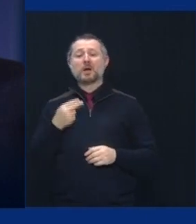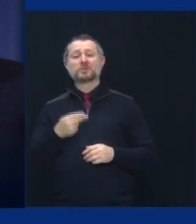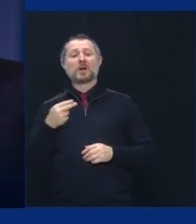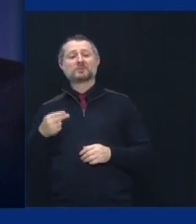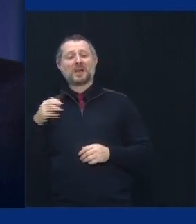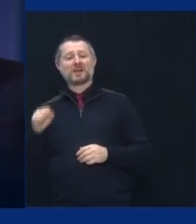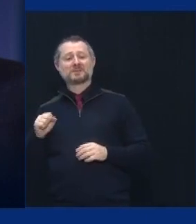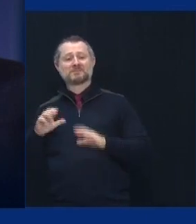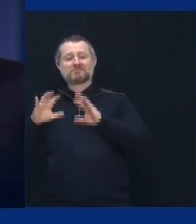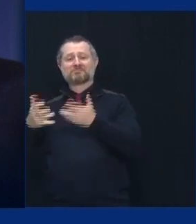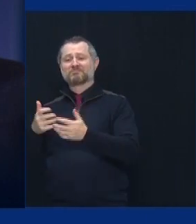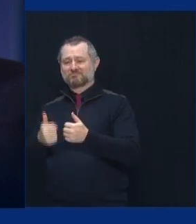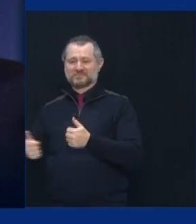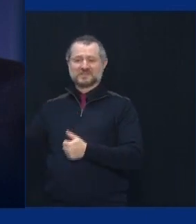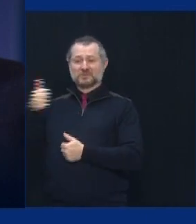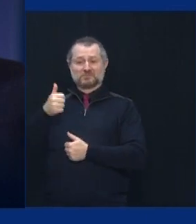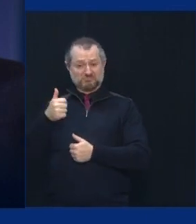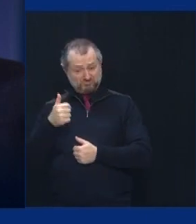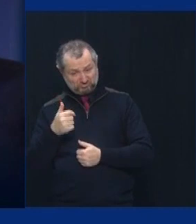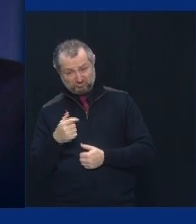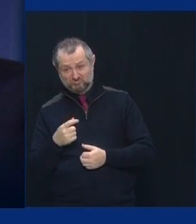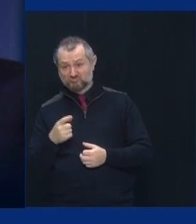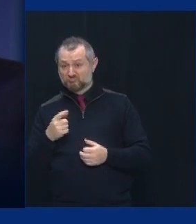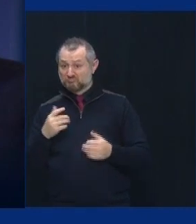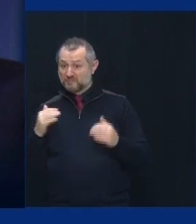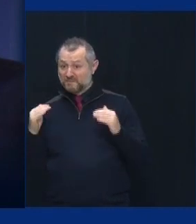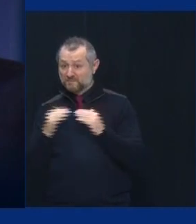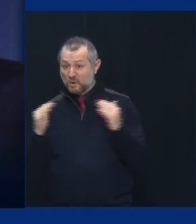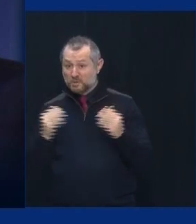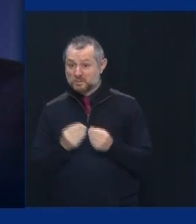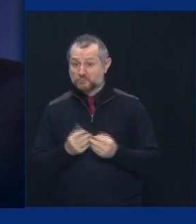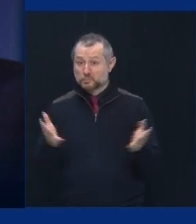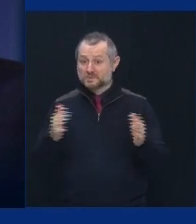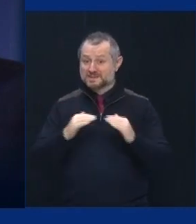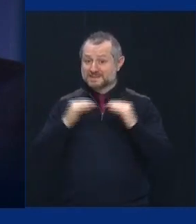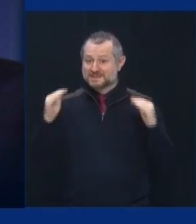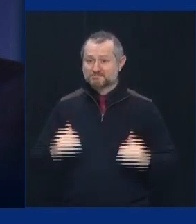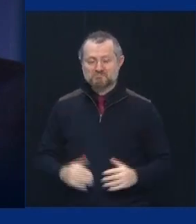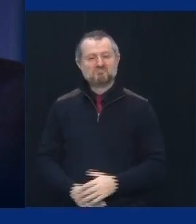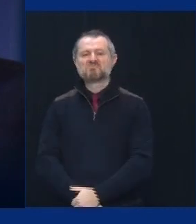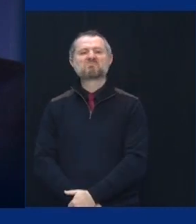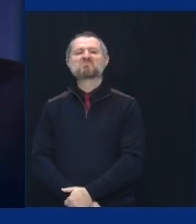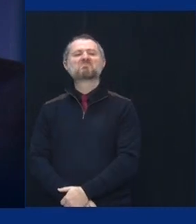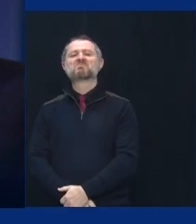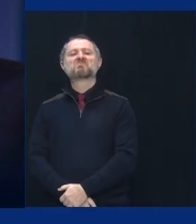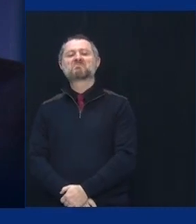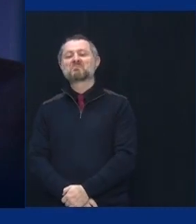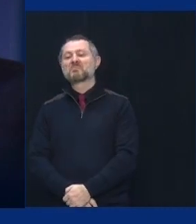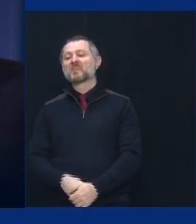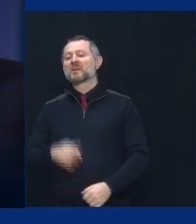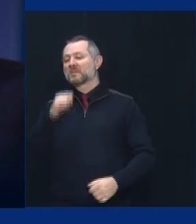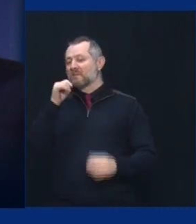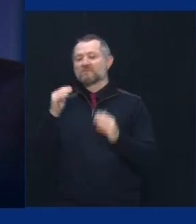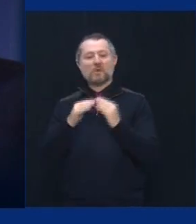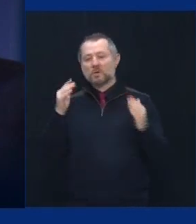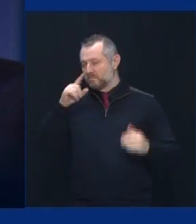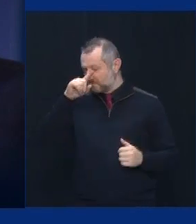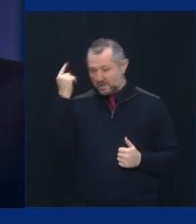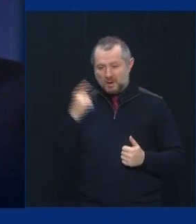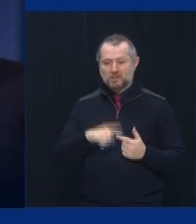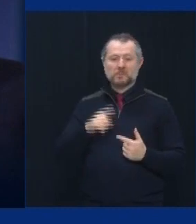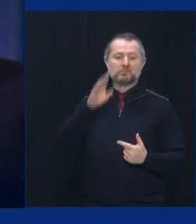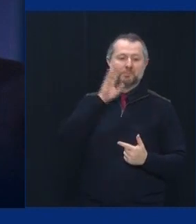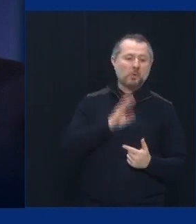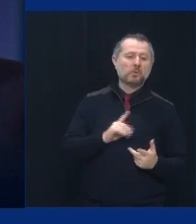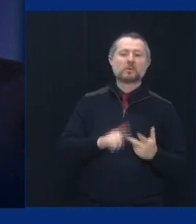has provided for a fair distribution to black communities and brown communities and poor